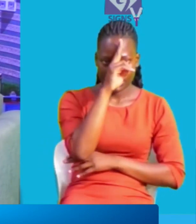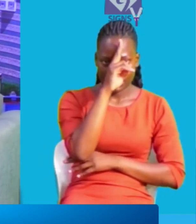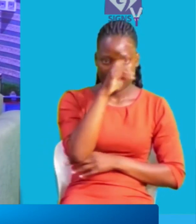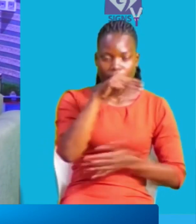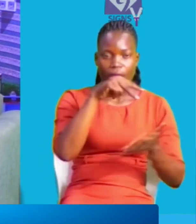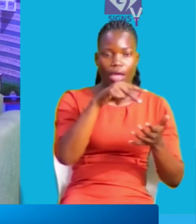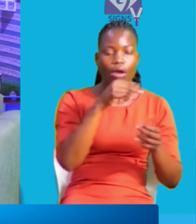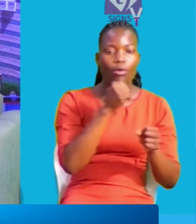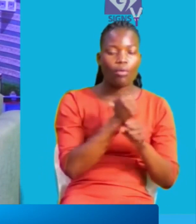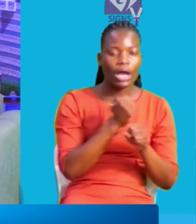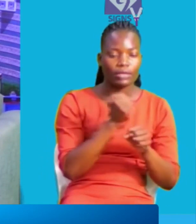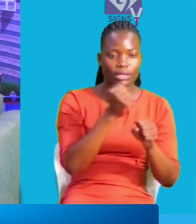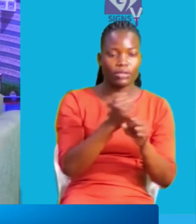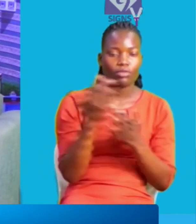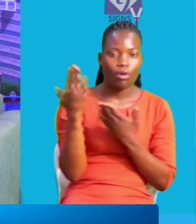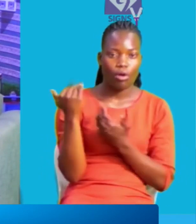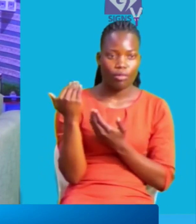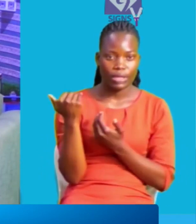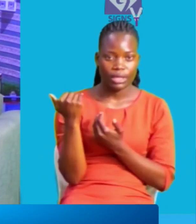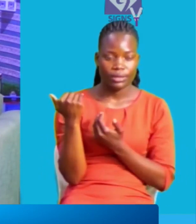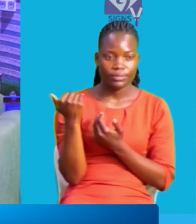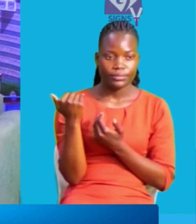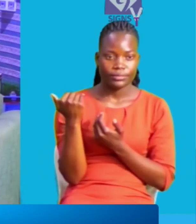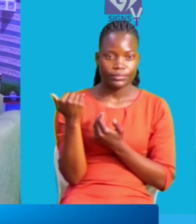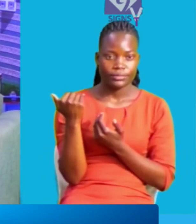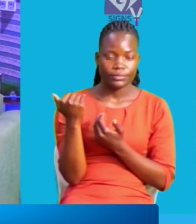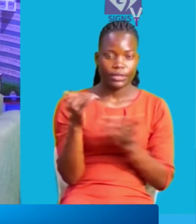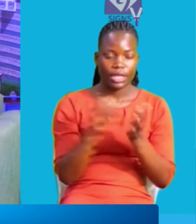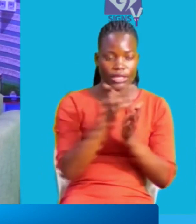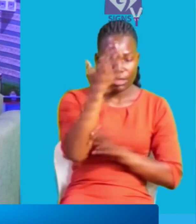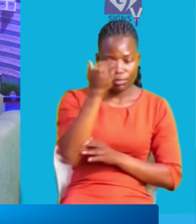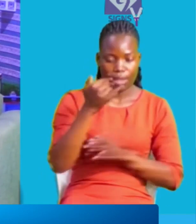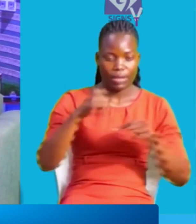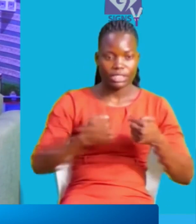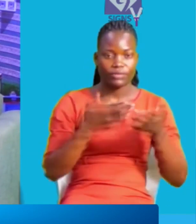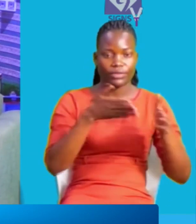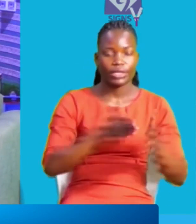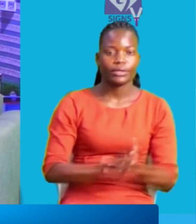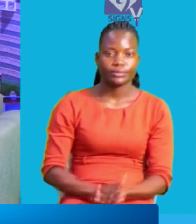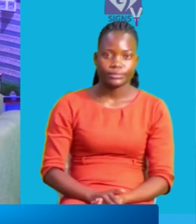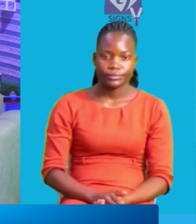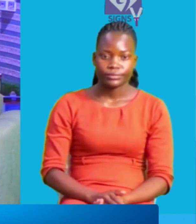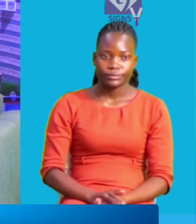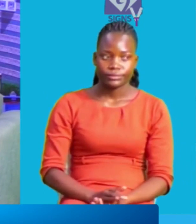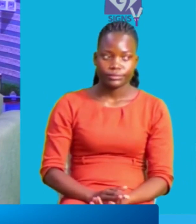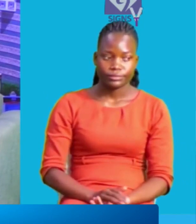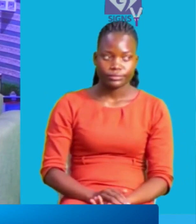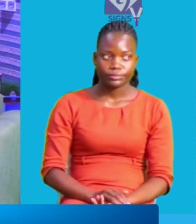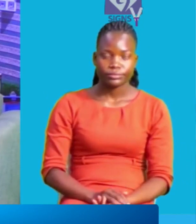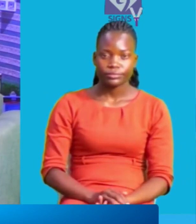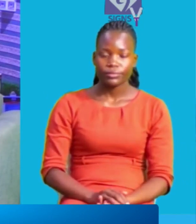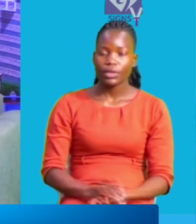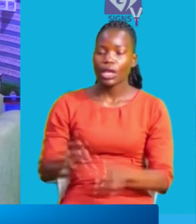police parade are normally done. Yeah. So hopefully that's why I'm here. Yes. No,